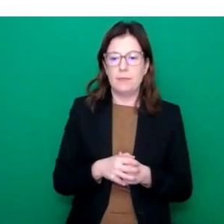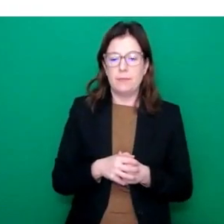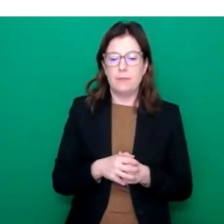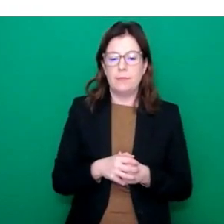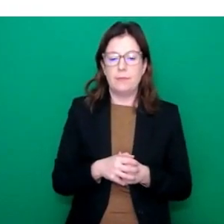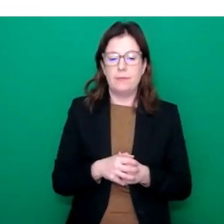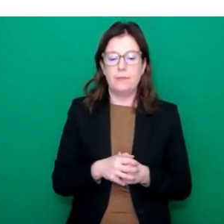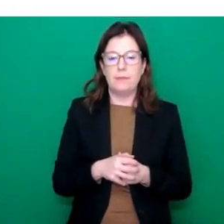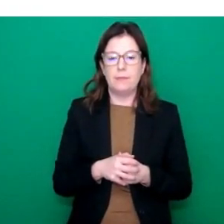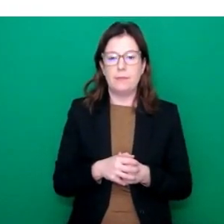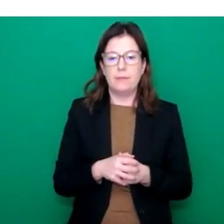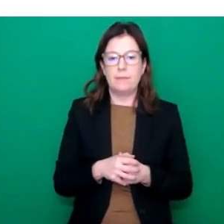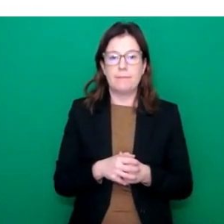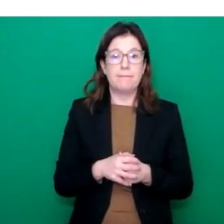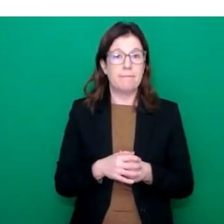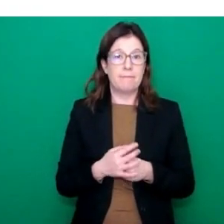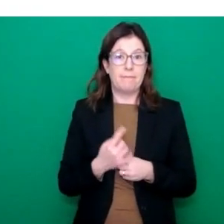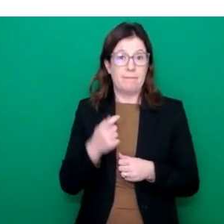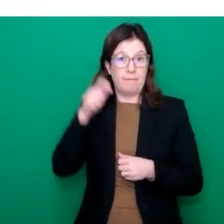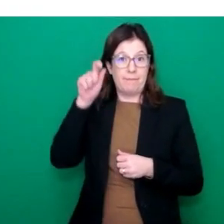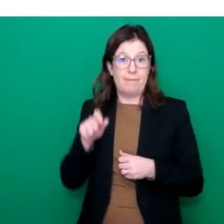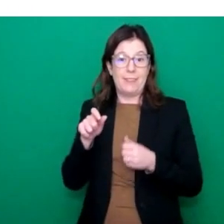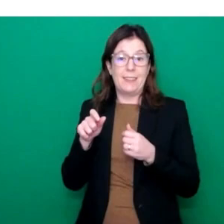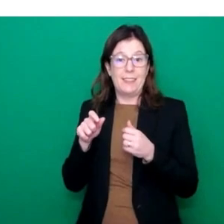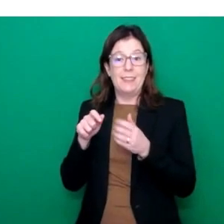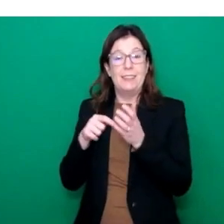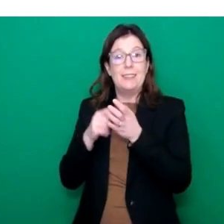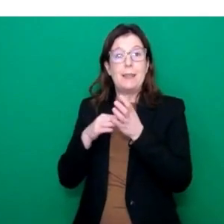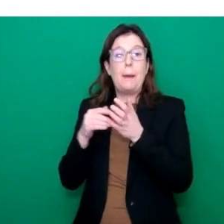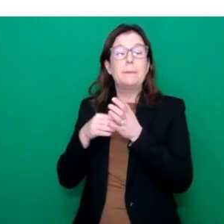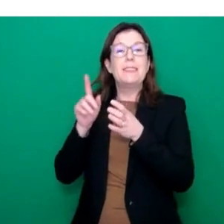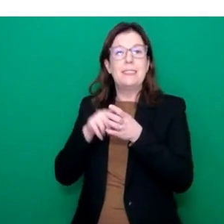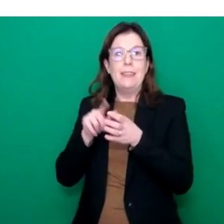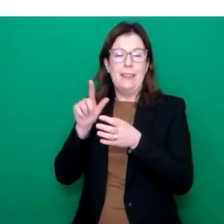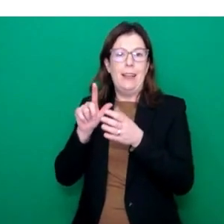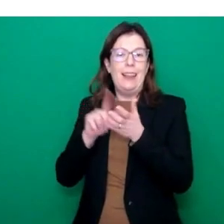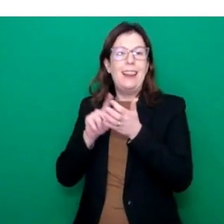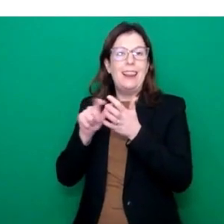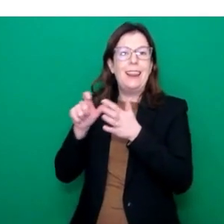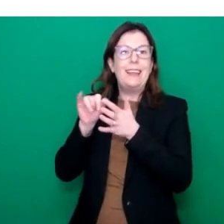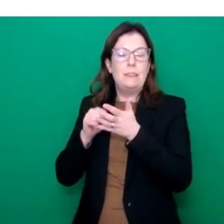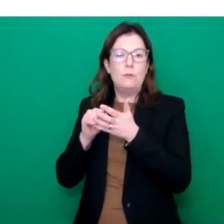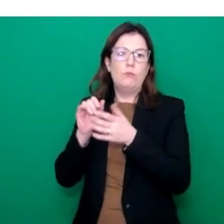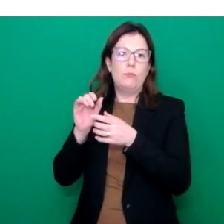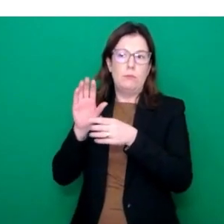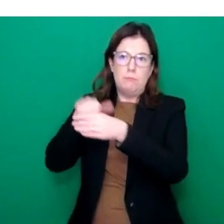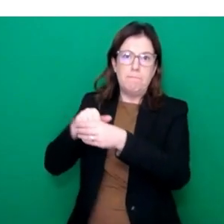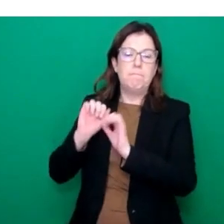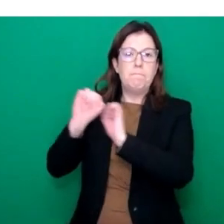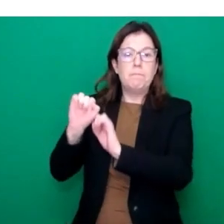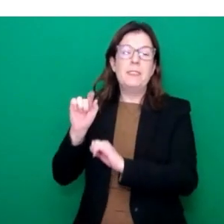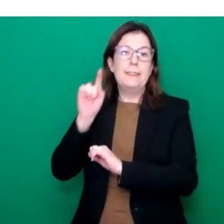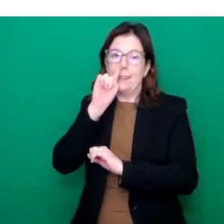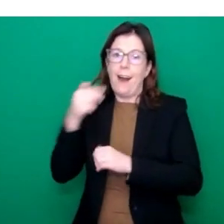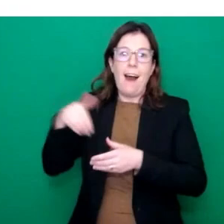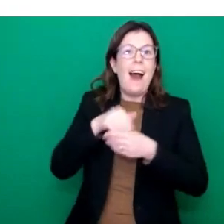Thank you. And the person who couldn't join today is Tansy, who works for the Leeds programme, but we've got her recording here so you can hear what she